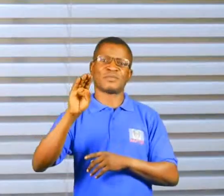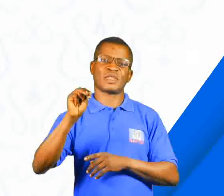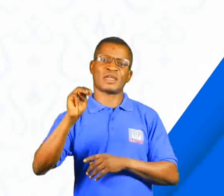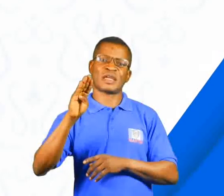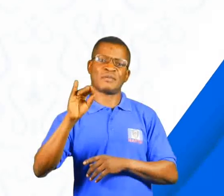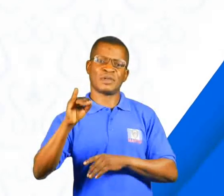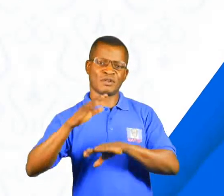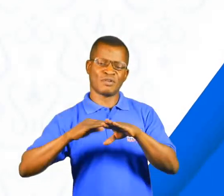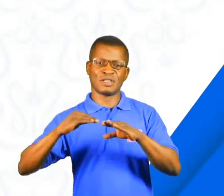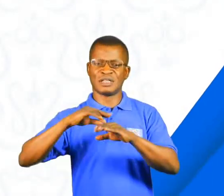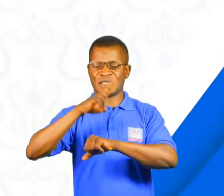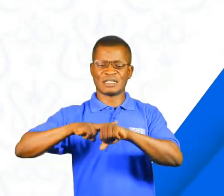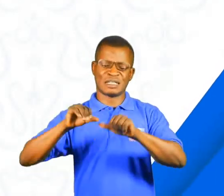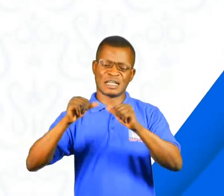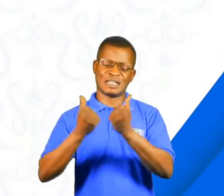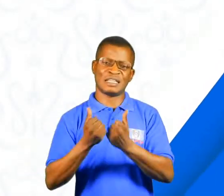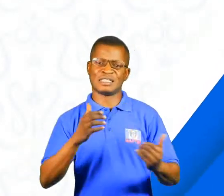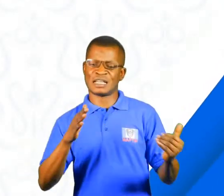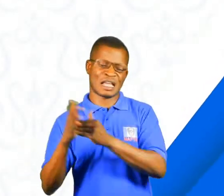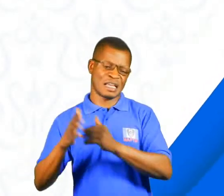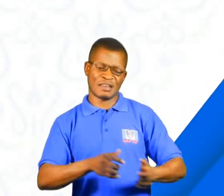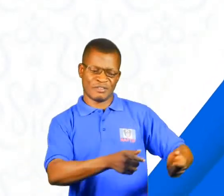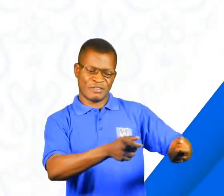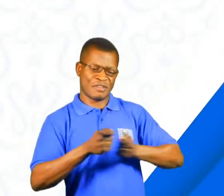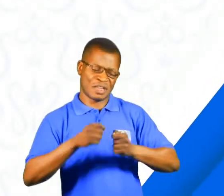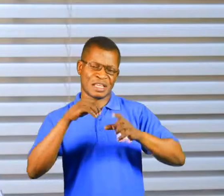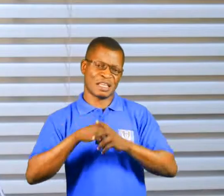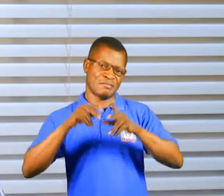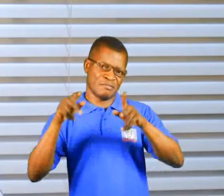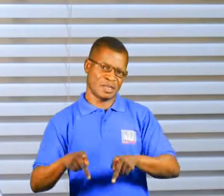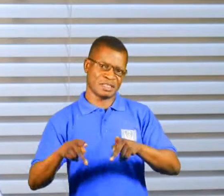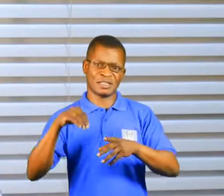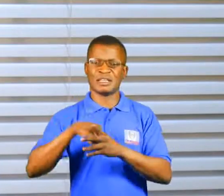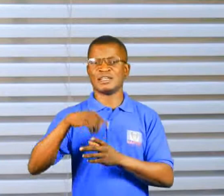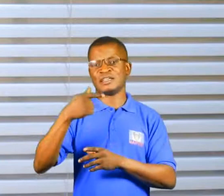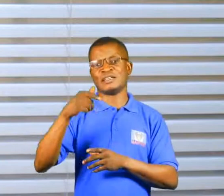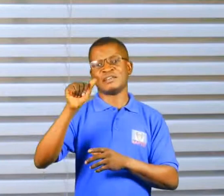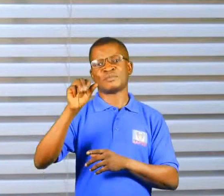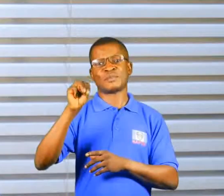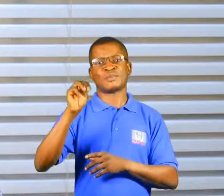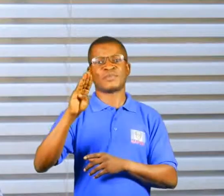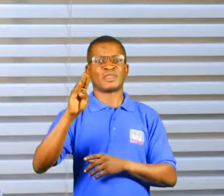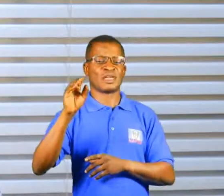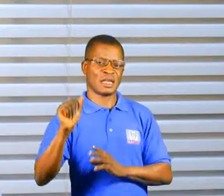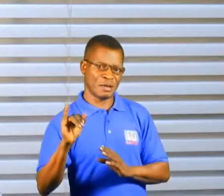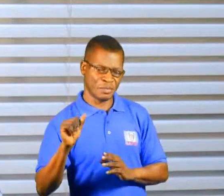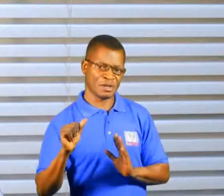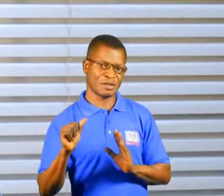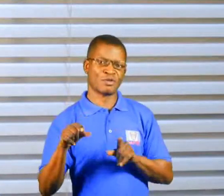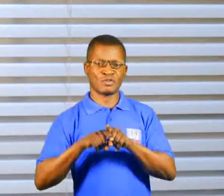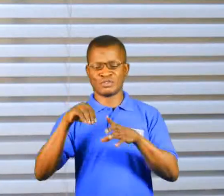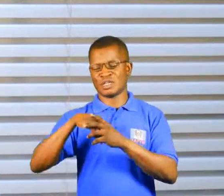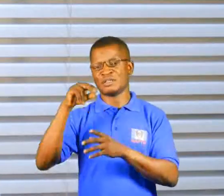They call it the National Agency Against Trafficking in Persons, as well as the anti-trafficking